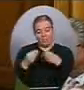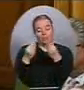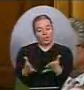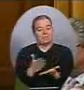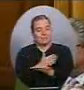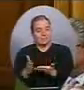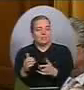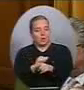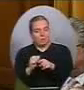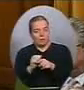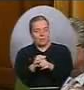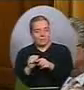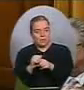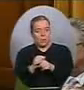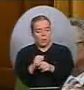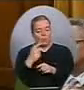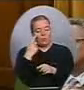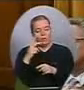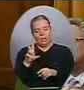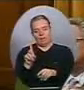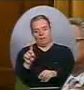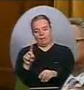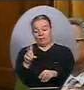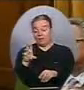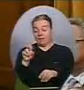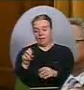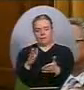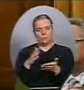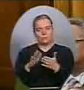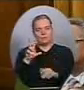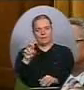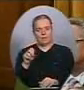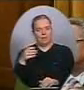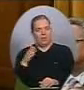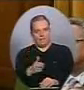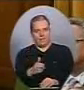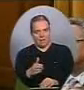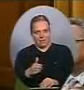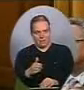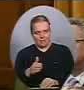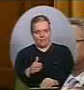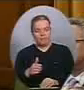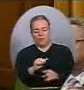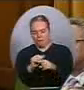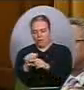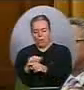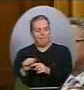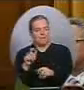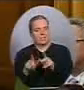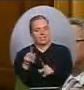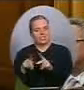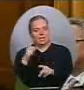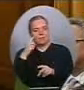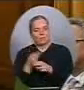Liberal Party, 4 Liberal members, 1 o'clock Saturday, April 30th. And what they did was they trained them on Liberal robocalls. And what the Liberal member